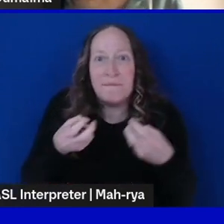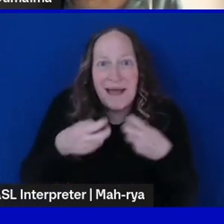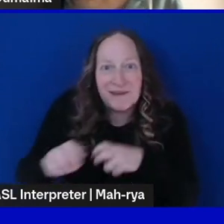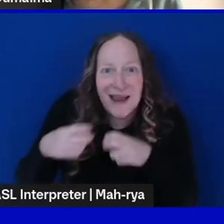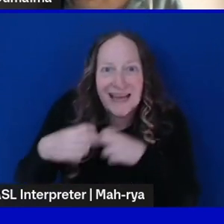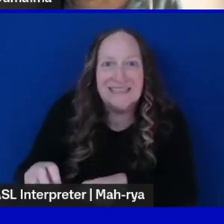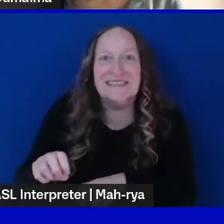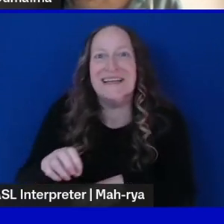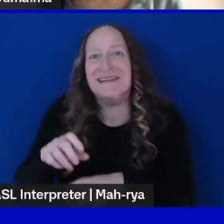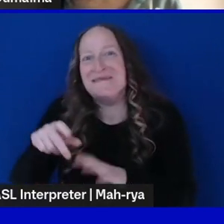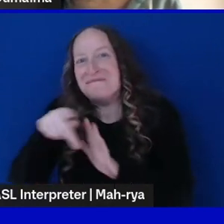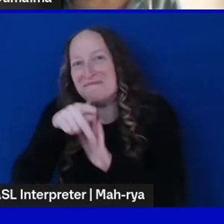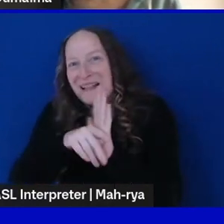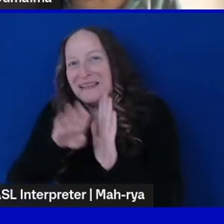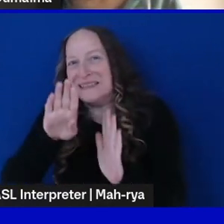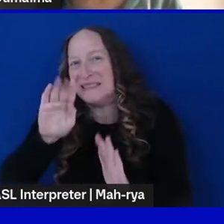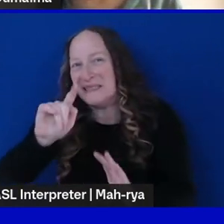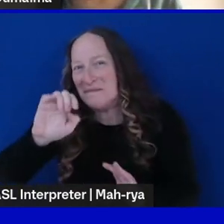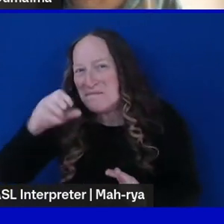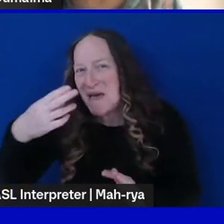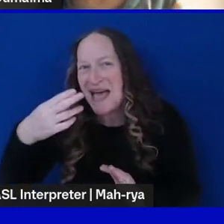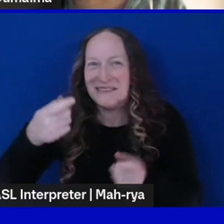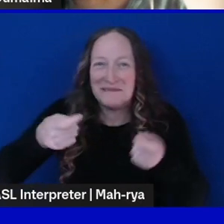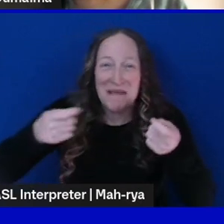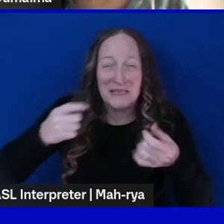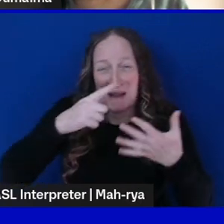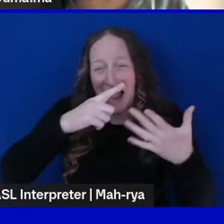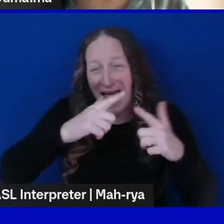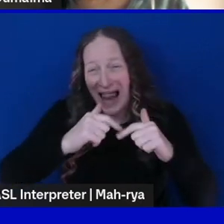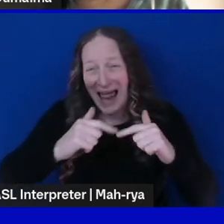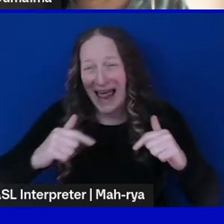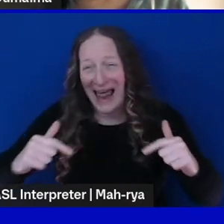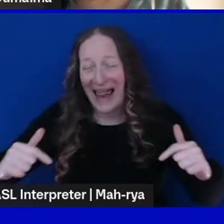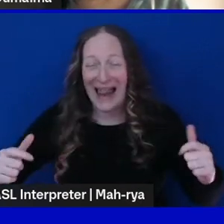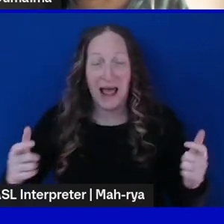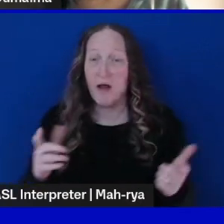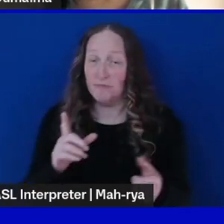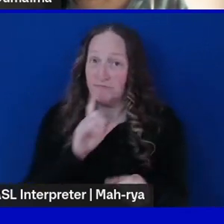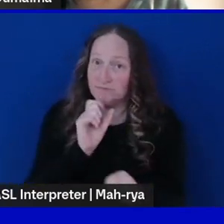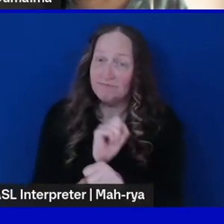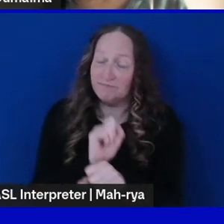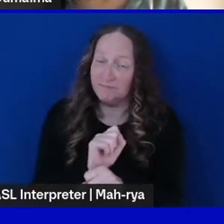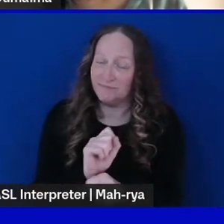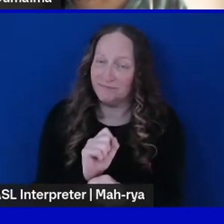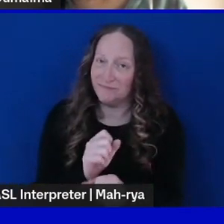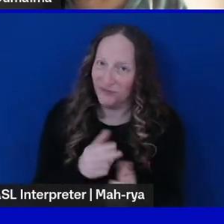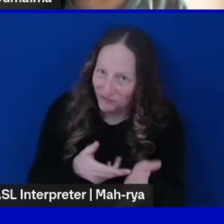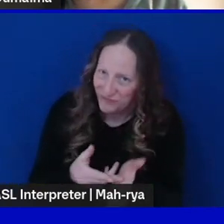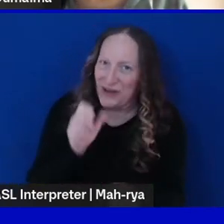policy batch management, etc. So yeah, the real work just begins for the ops team.